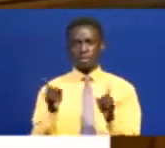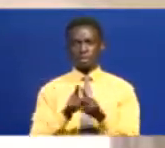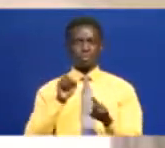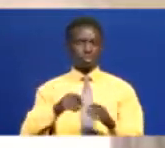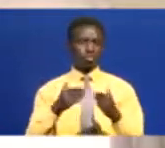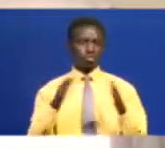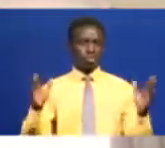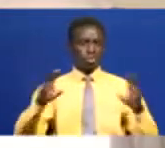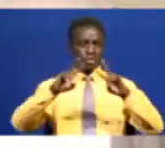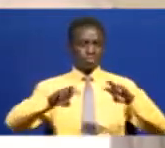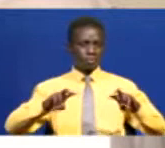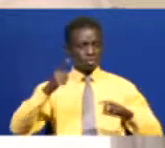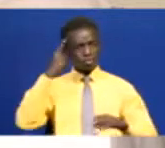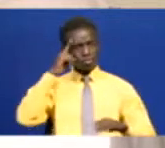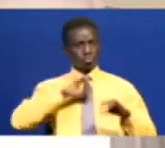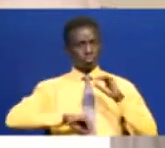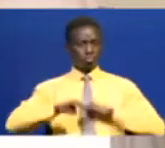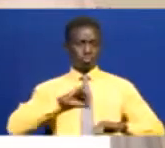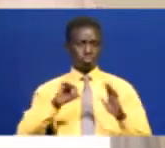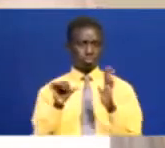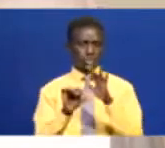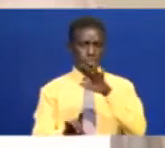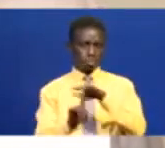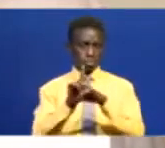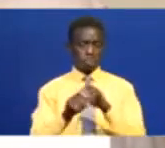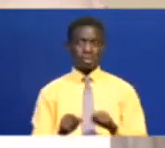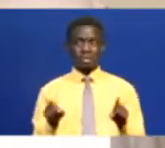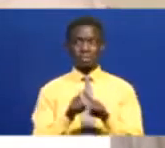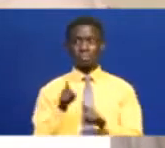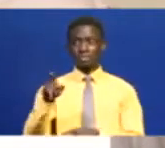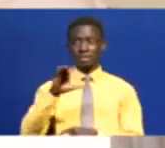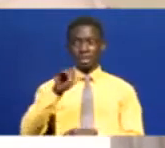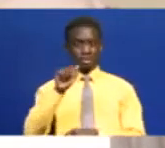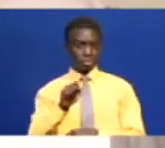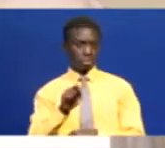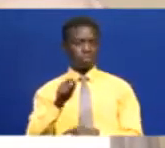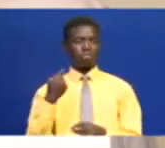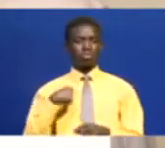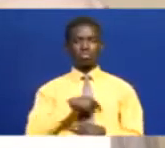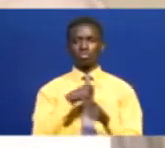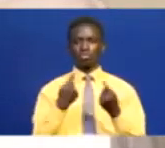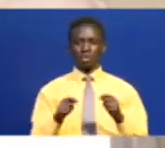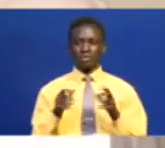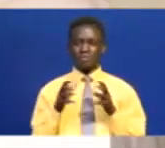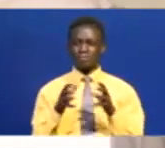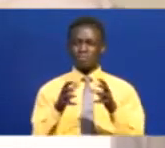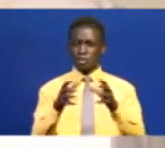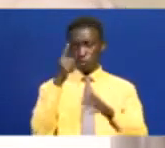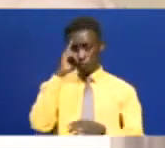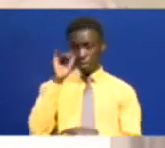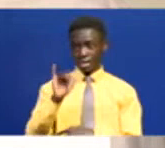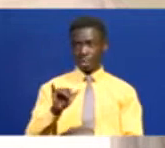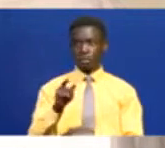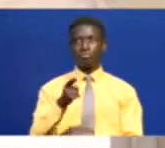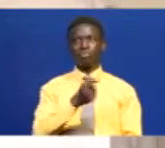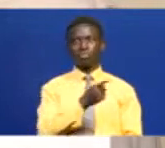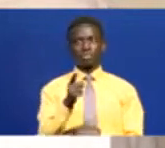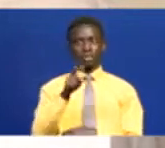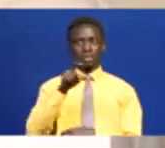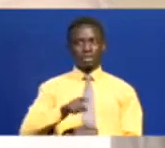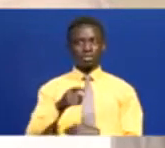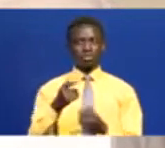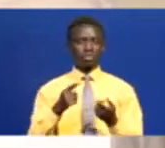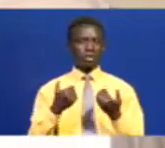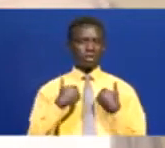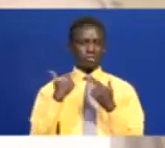cases. Enforcement needs to be upped, and this is something also trying to push for. It's not, you need to have a dog that has